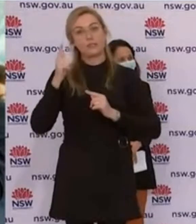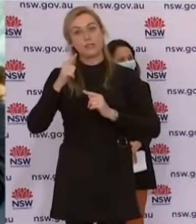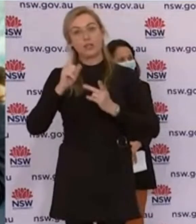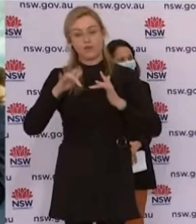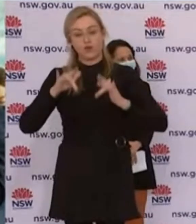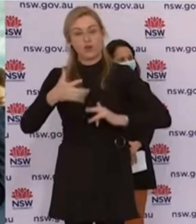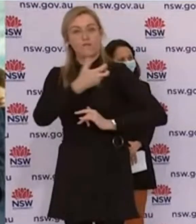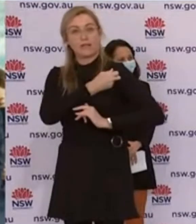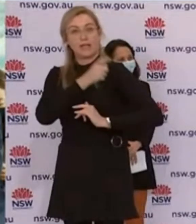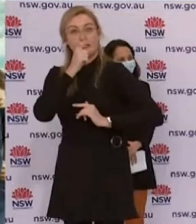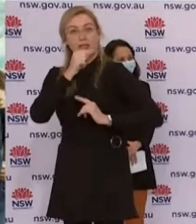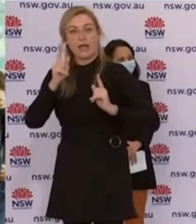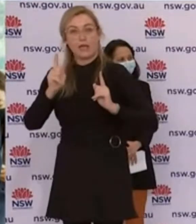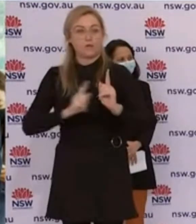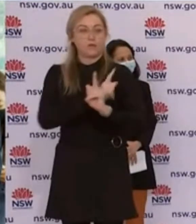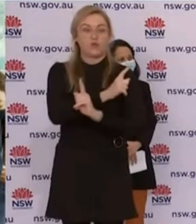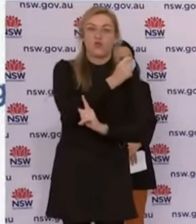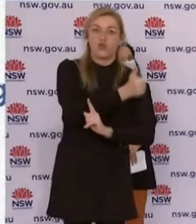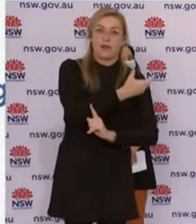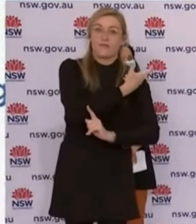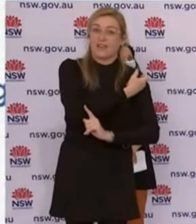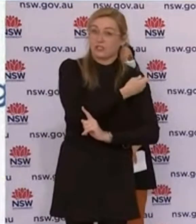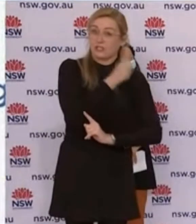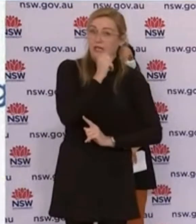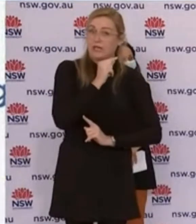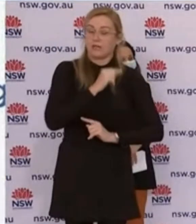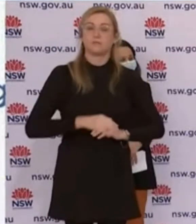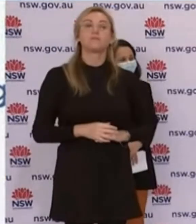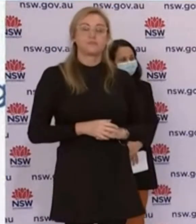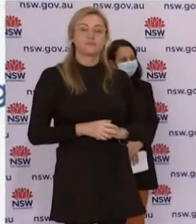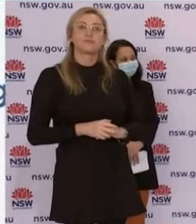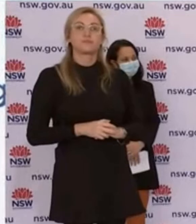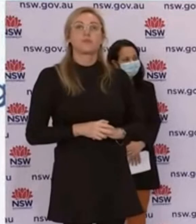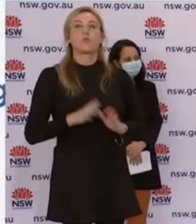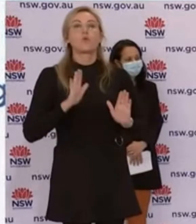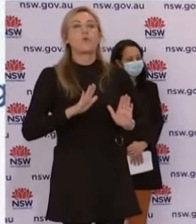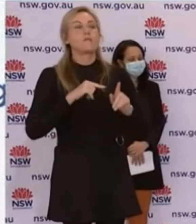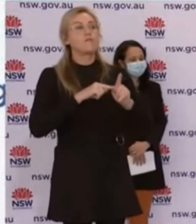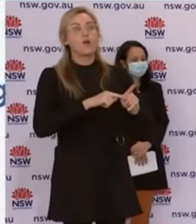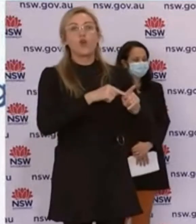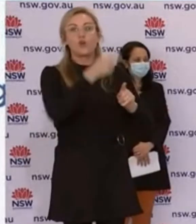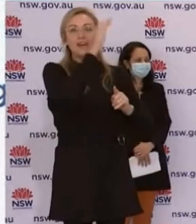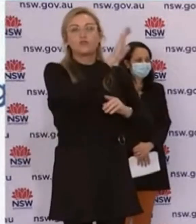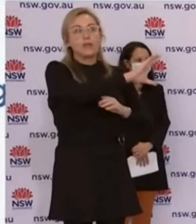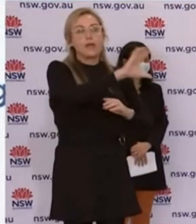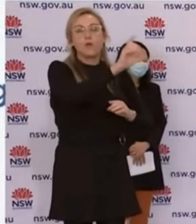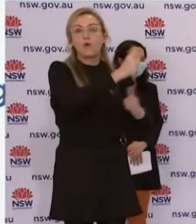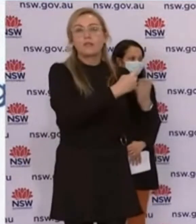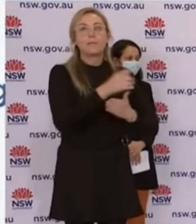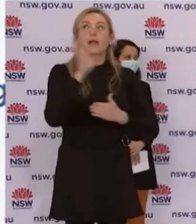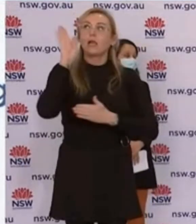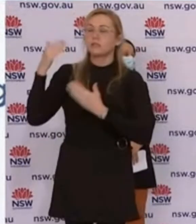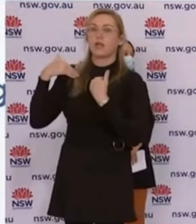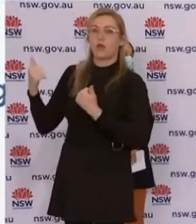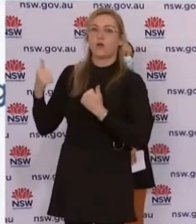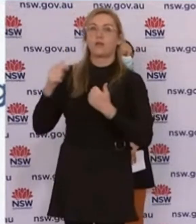waiting another month for their first vaccine. Yeah, so obviously the advice around what we can do in regional communities will be based on health. Clearly the risk in those